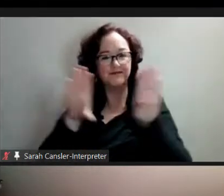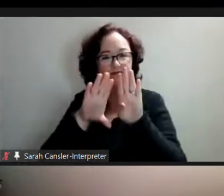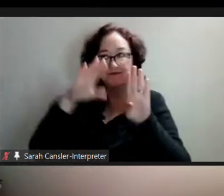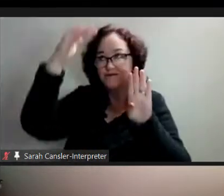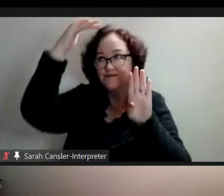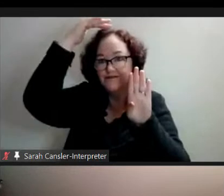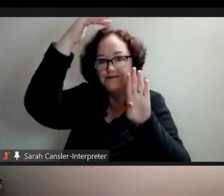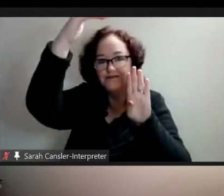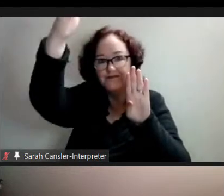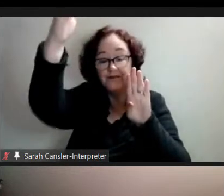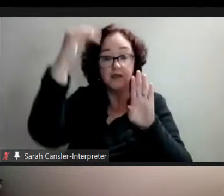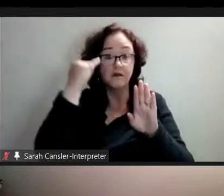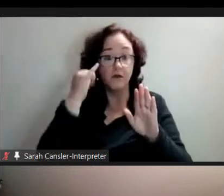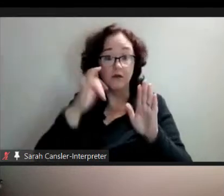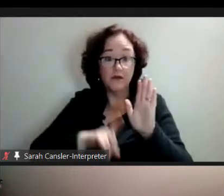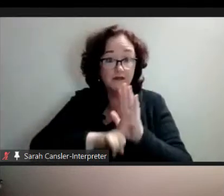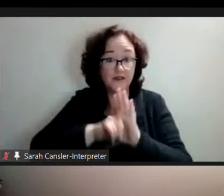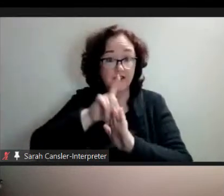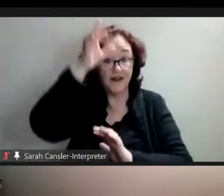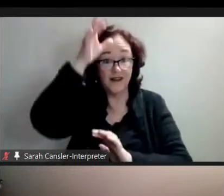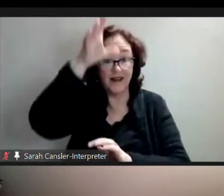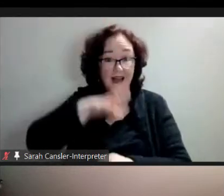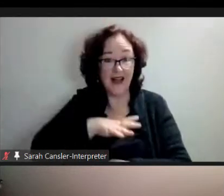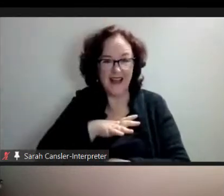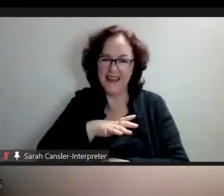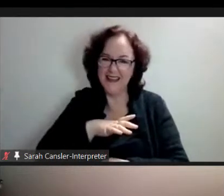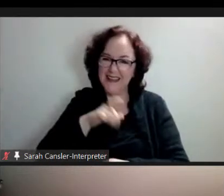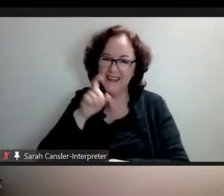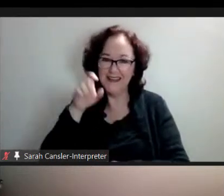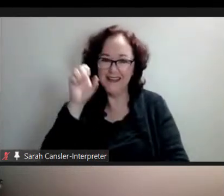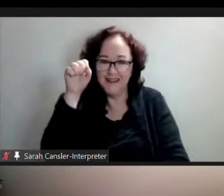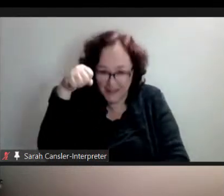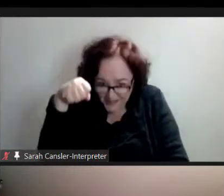guys, they have to duck. So,